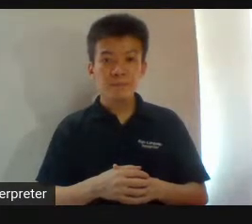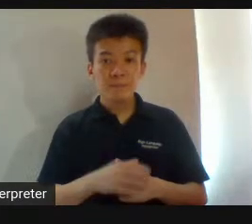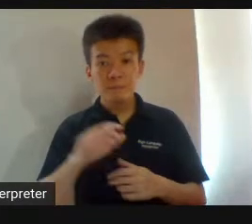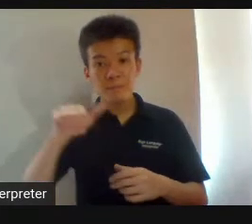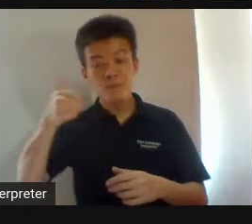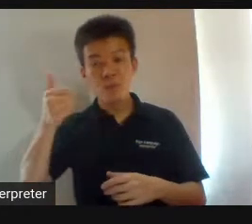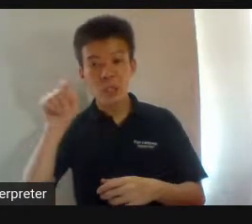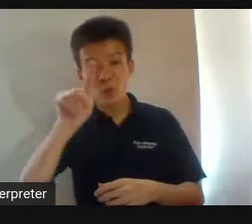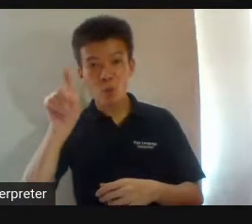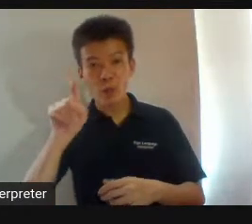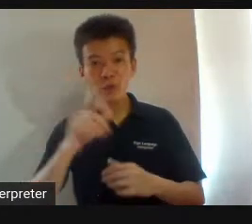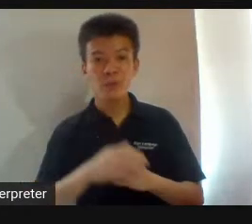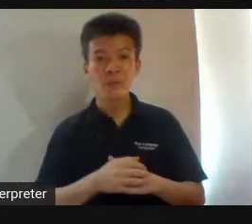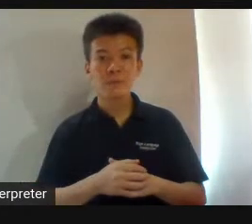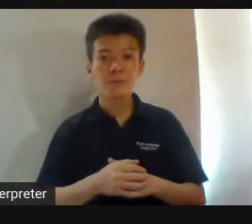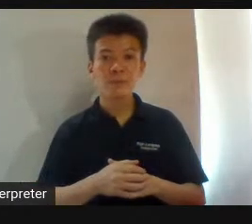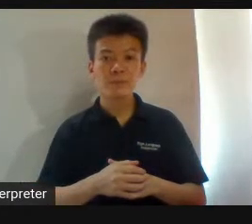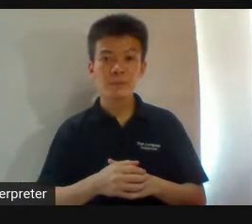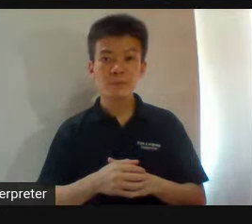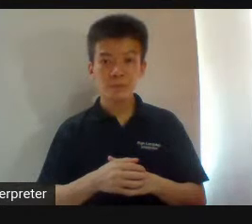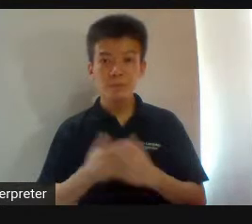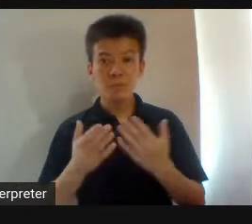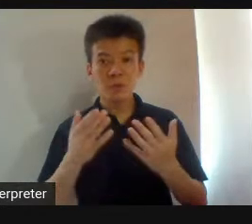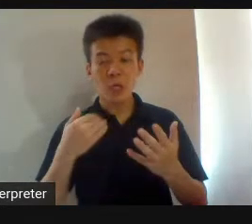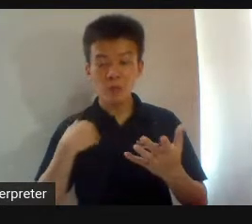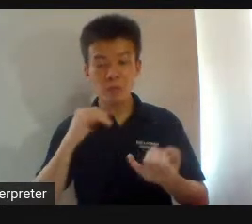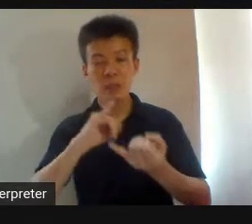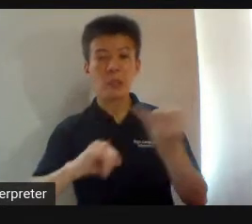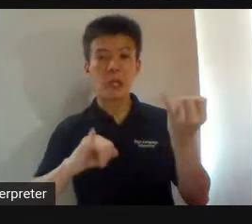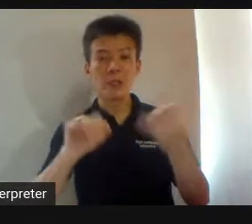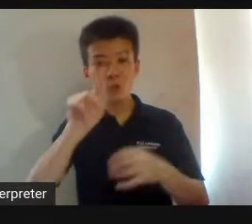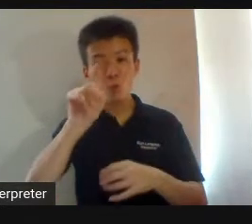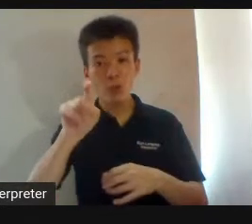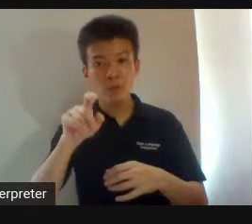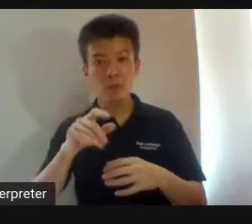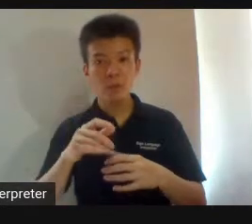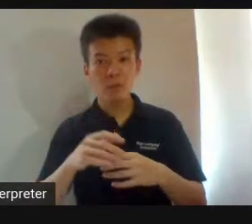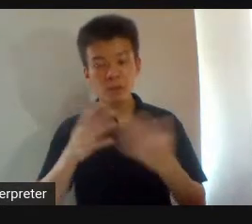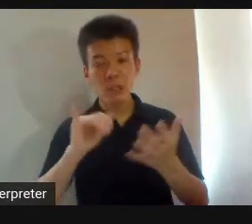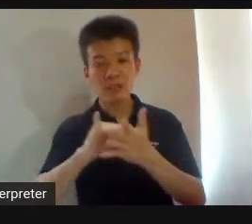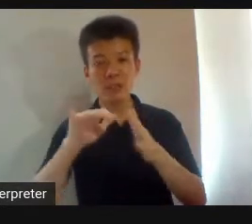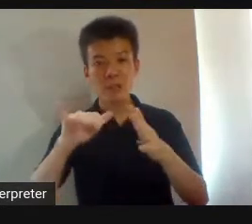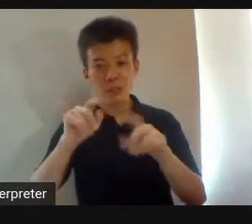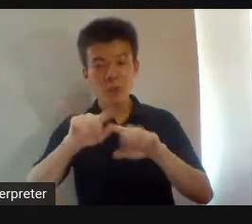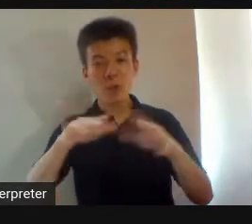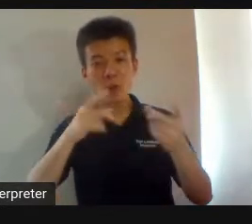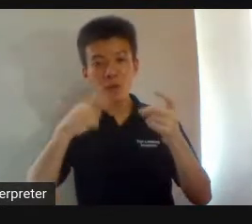Another question, I don't, it might have to be the last question. It depends how fast we can talk.